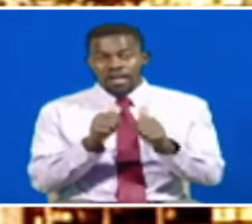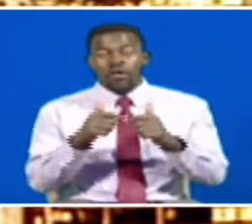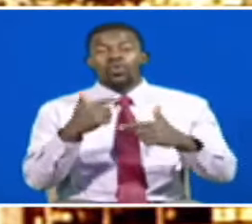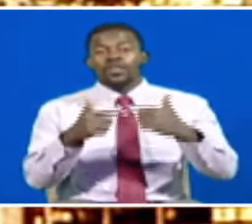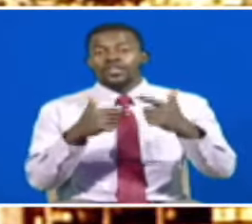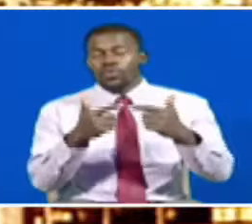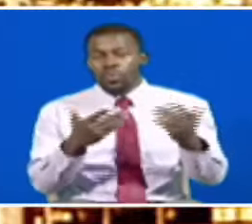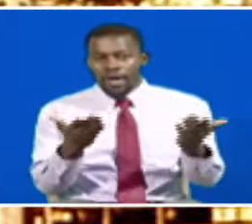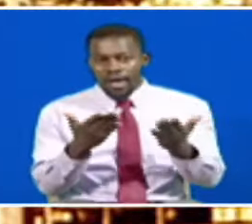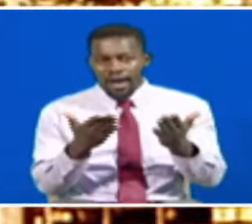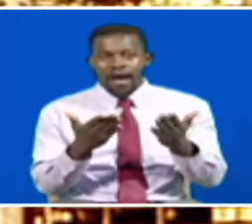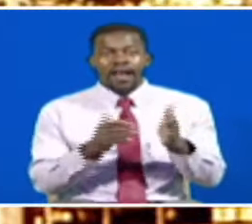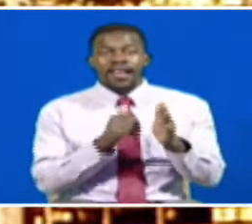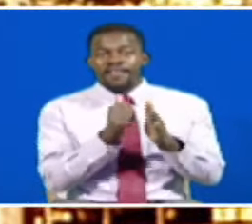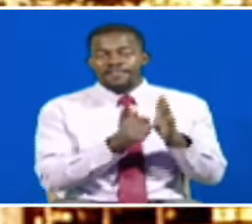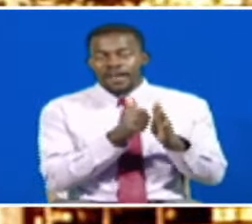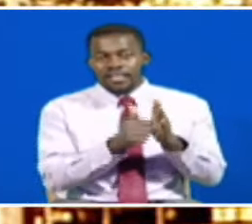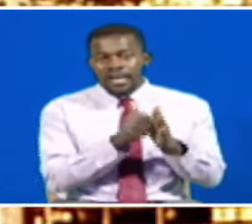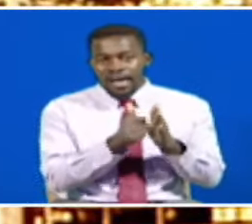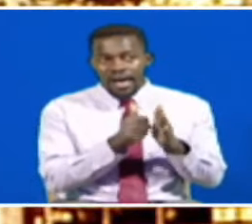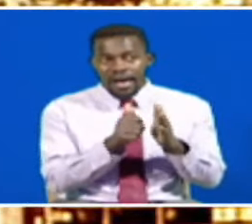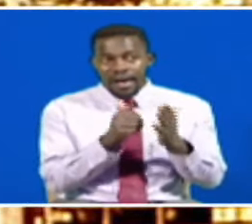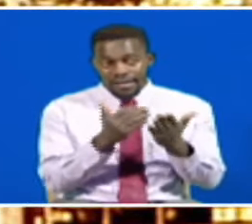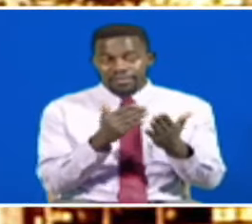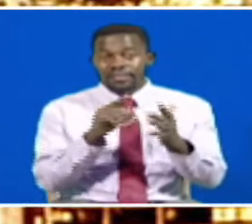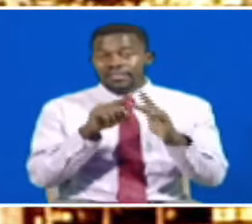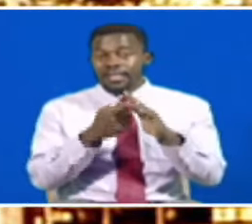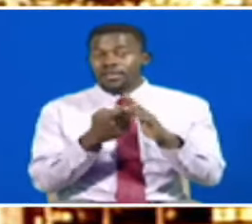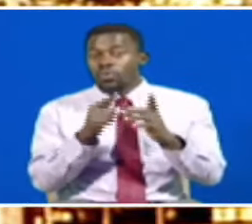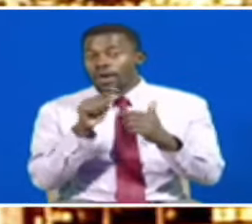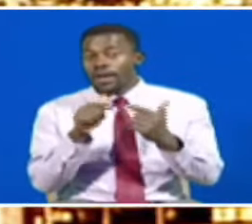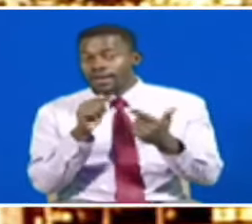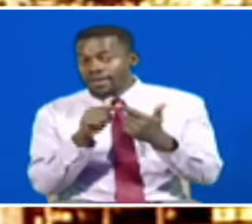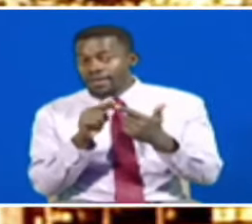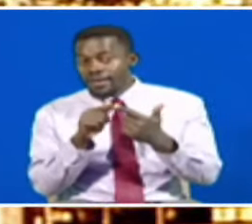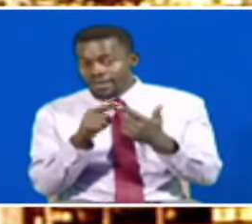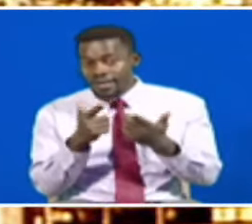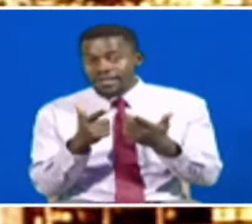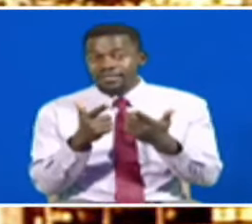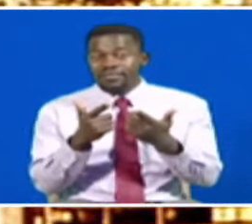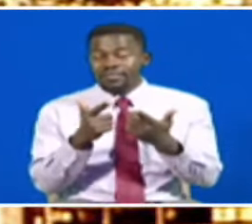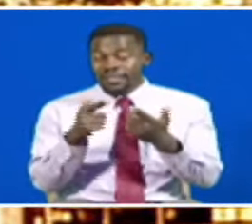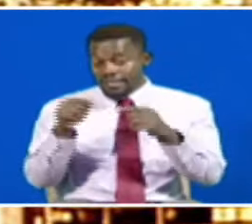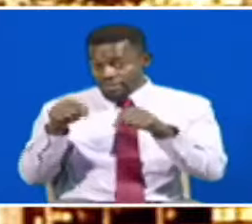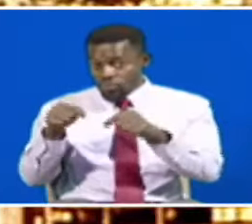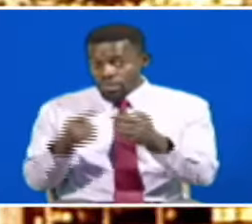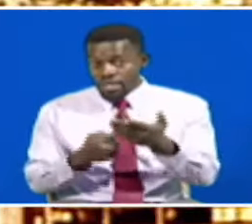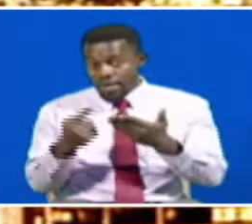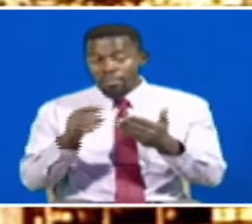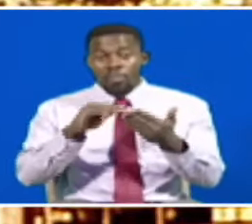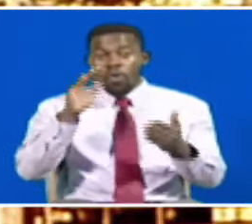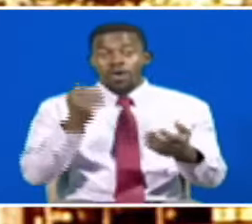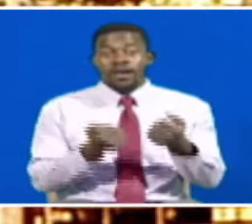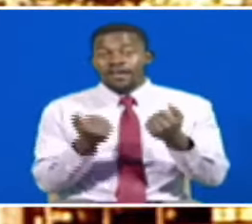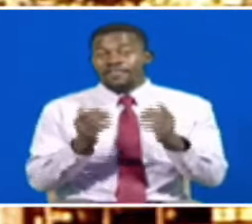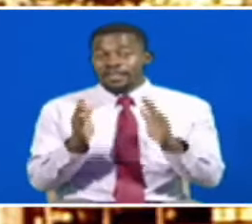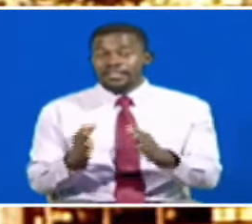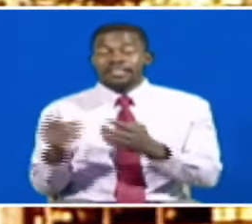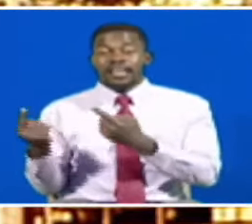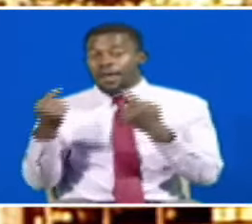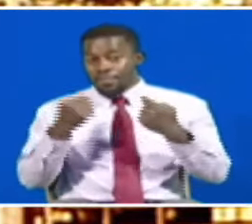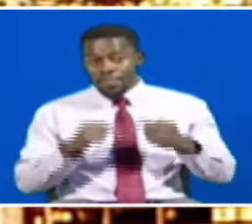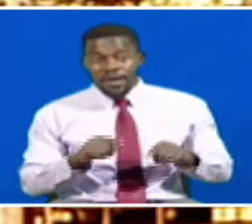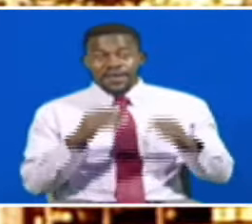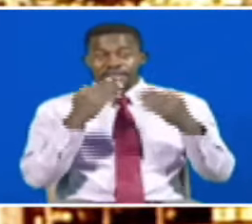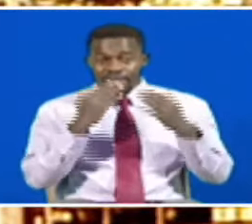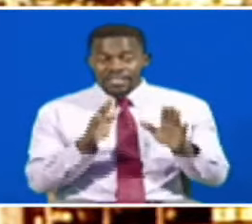Naivasha yataka kuandaliwa mashindano yenyewe. Tayari madereva wamewasili nchini kushiriki mashindano hayo huku wakifanya